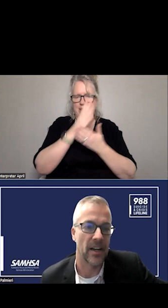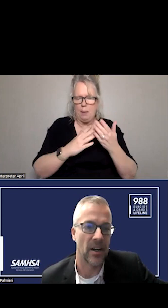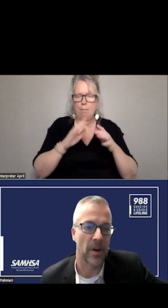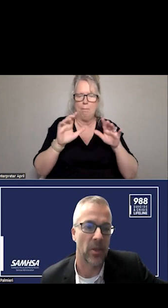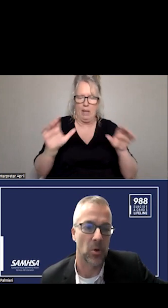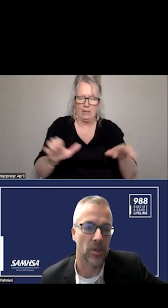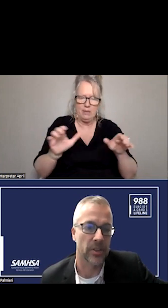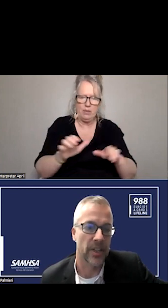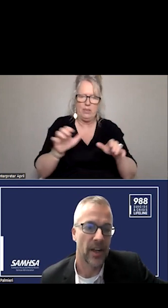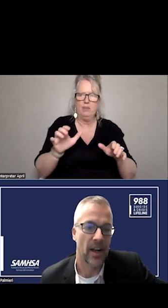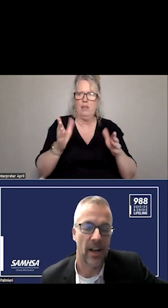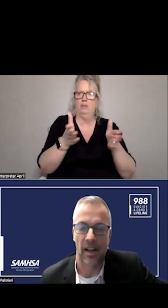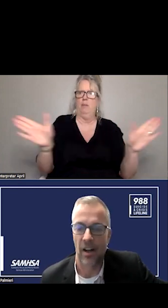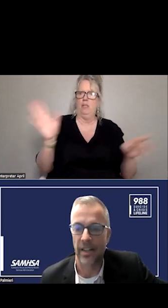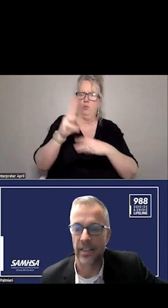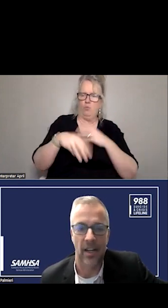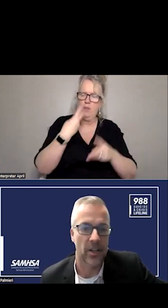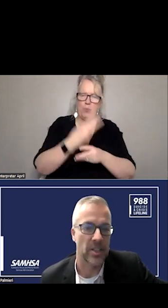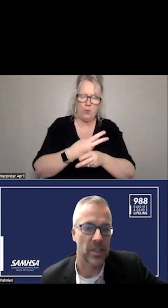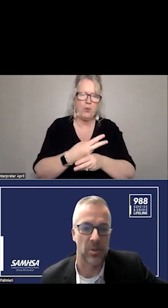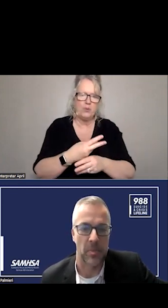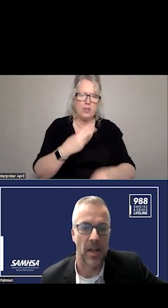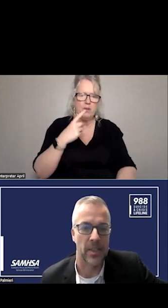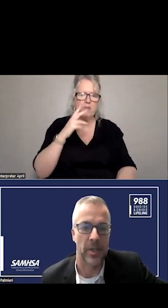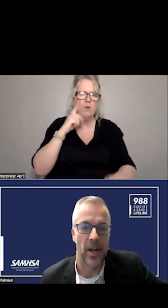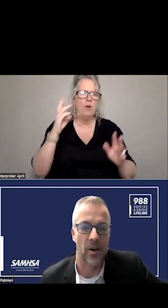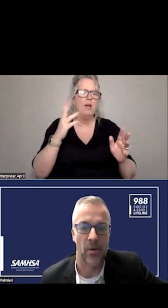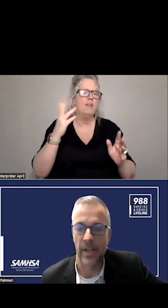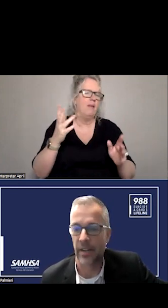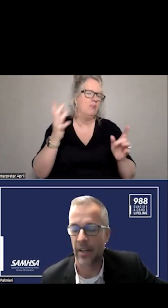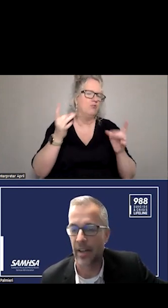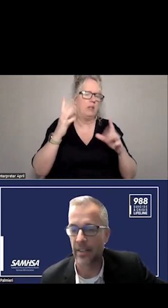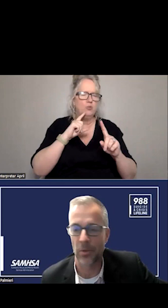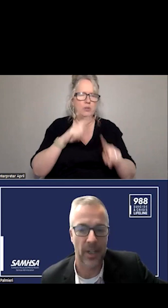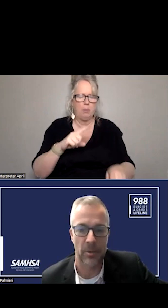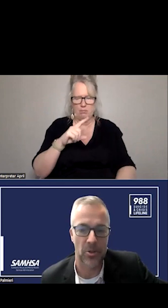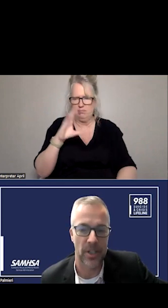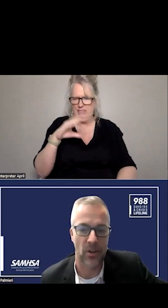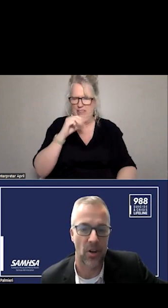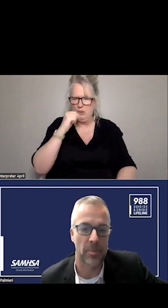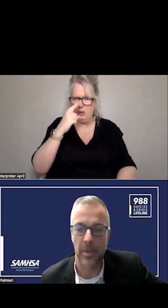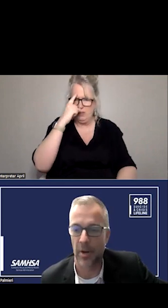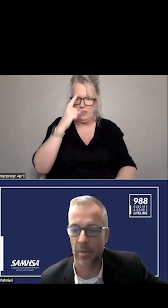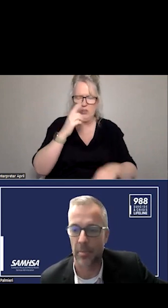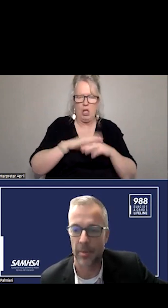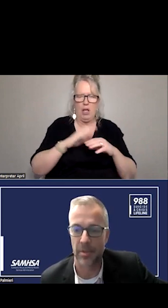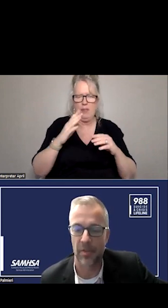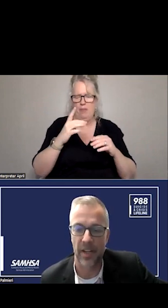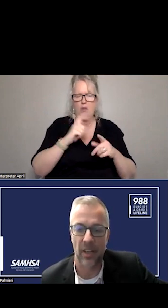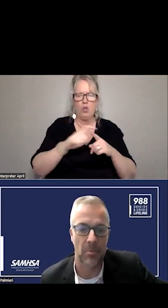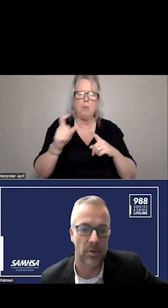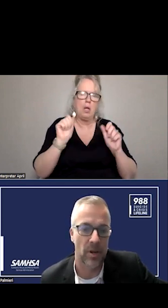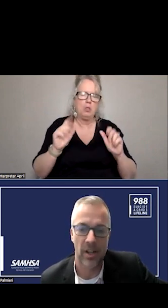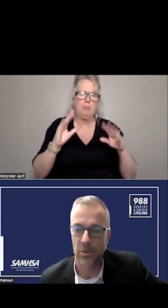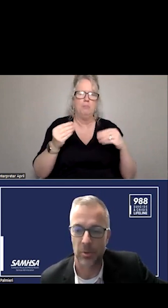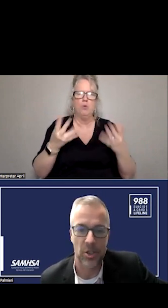activity around the world on crisis response. And we know, and I don't think Richard's on the call, but he probably would be able to provide a